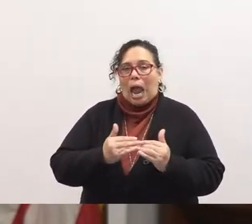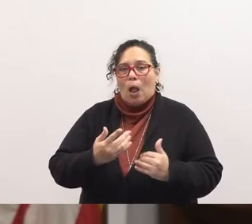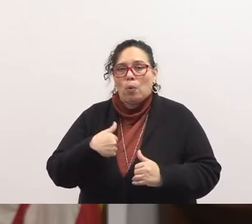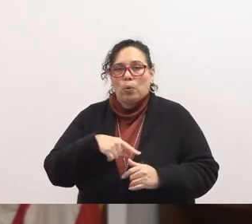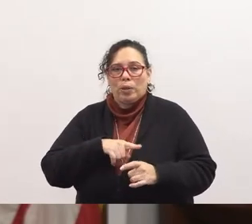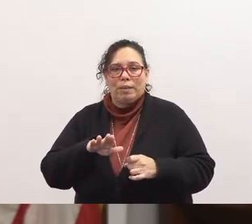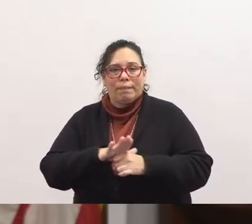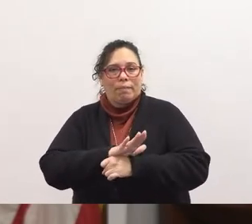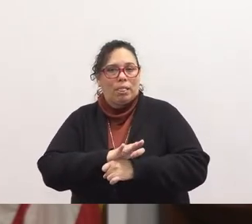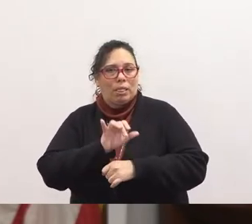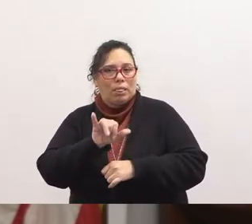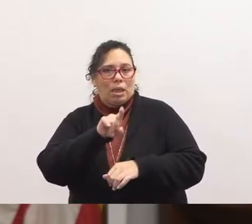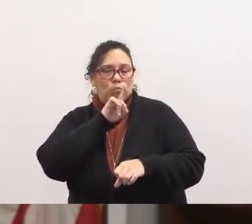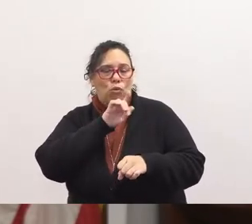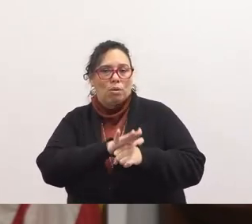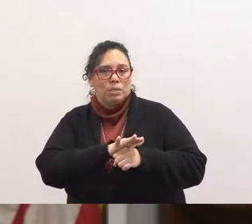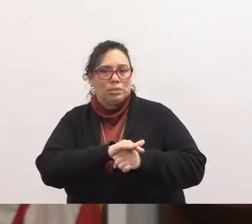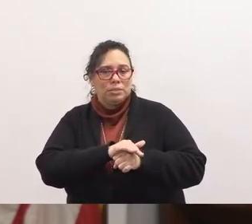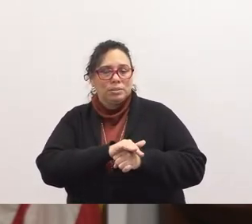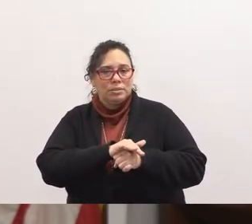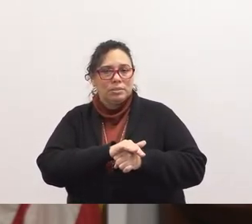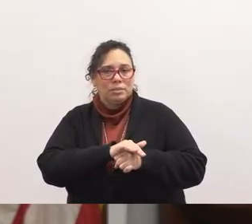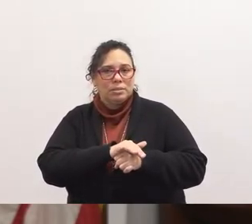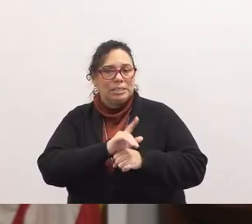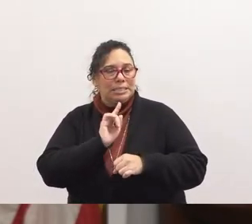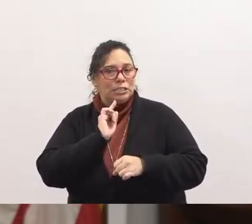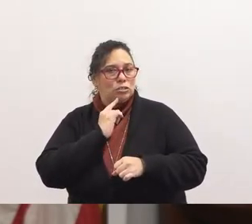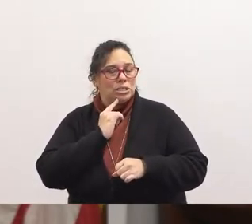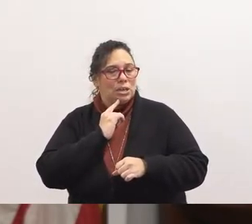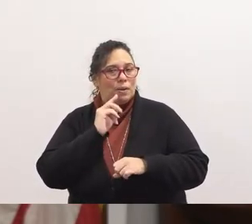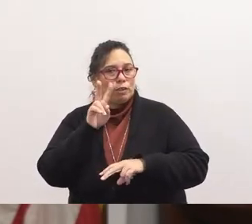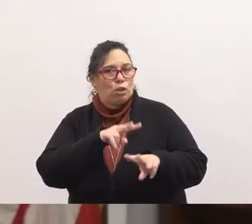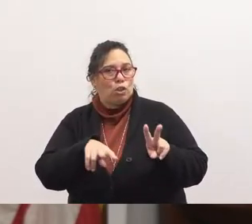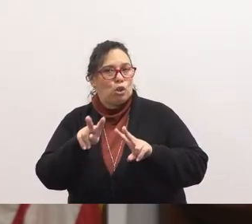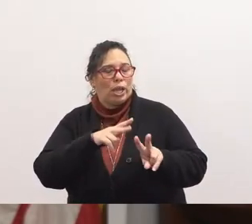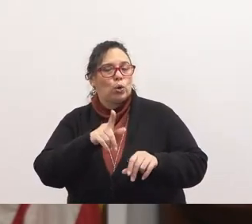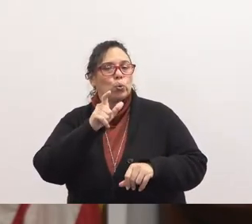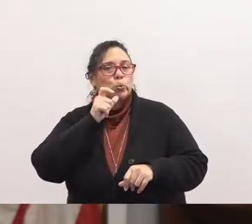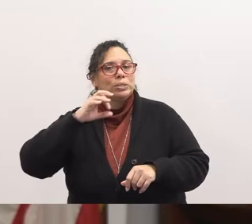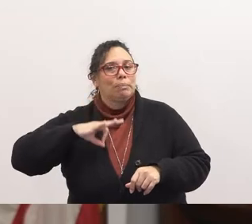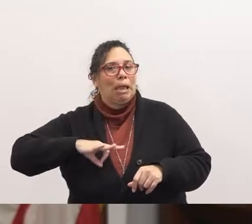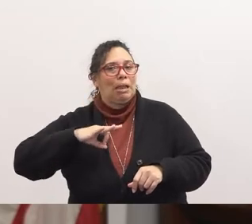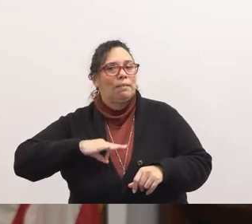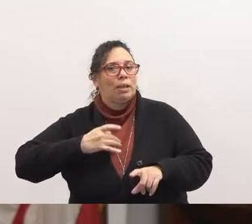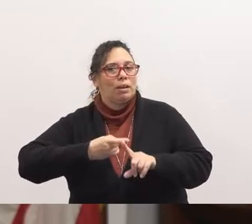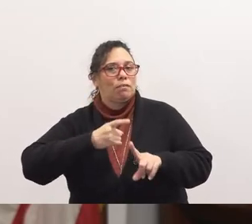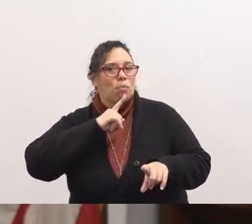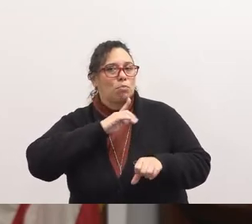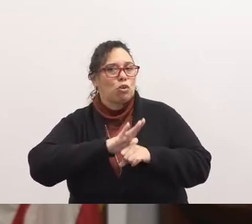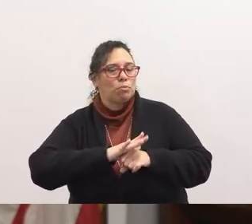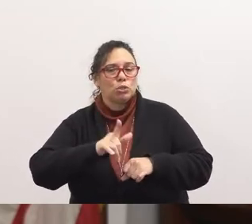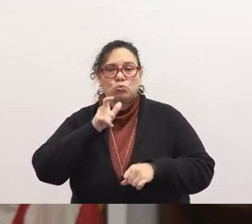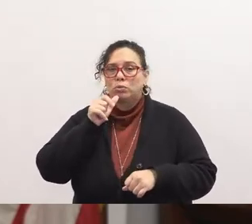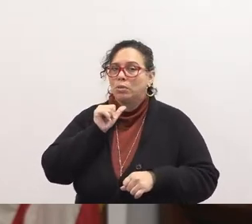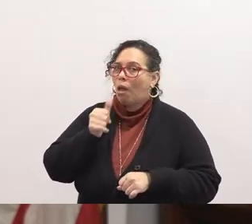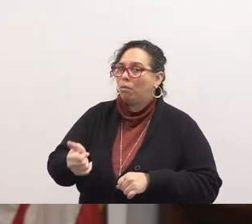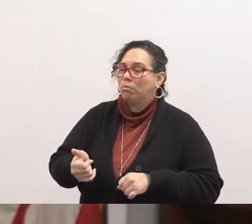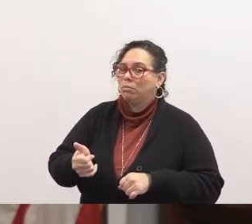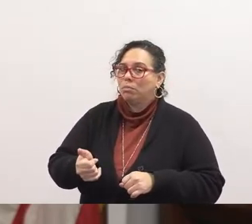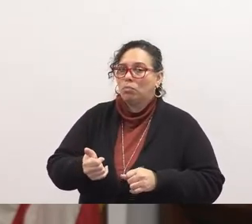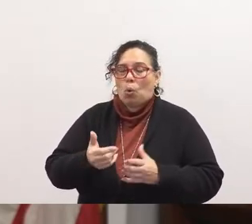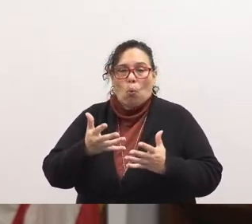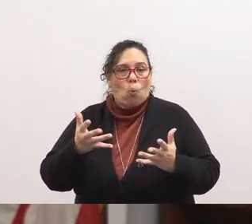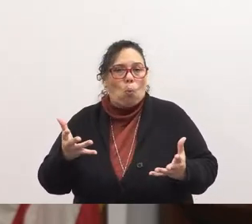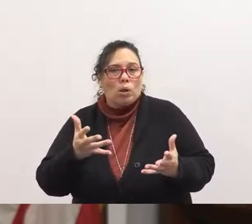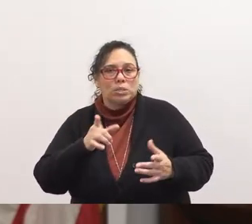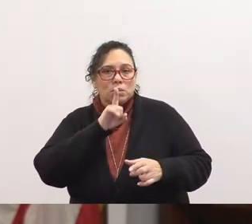that promise, that we seriously look at who's benefiting from that promise, what we're promising to